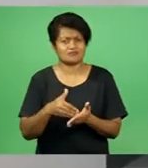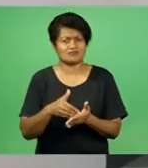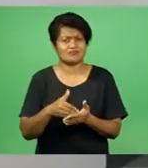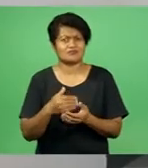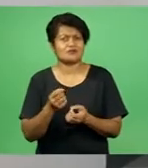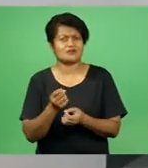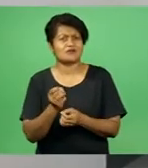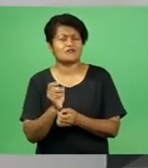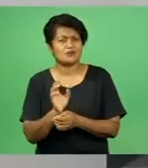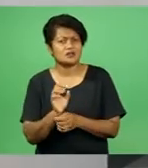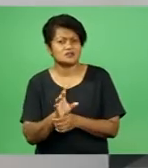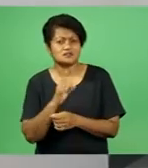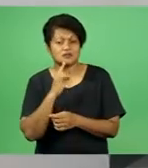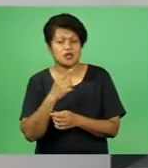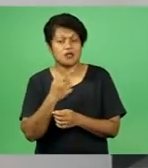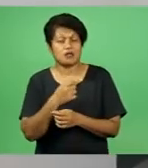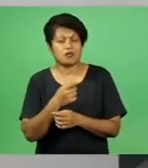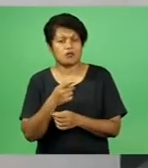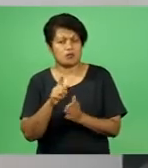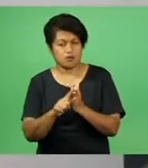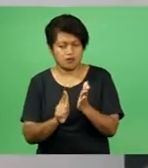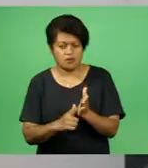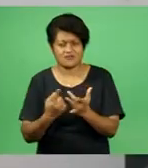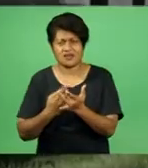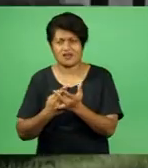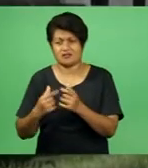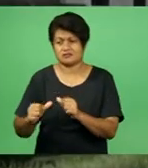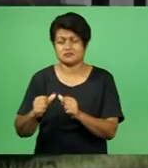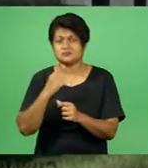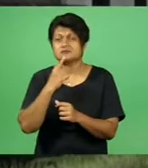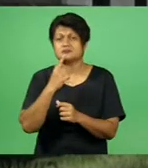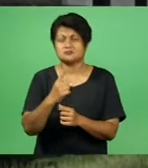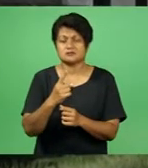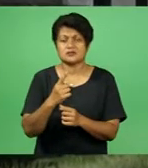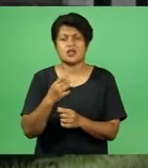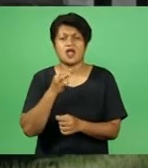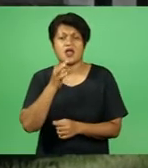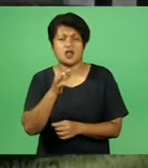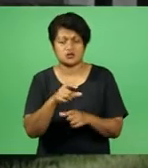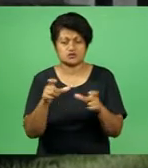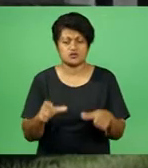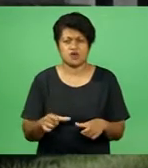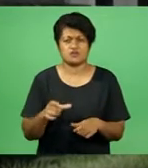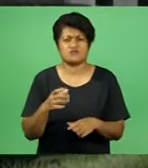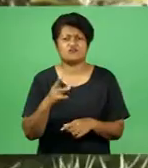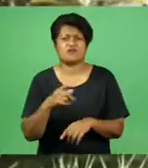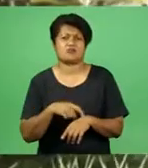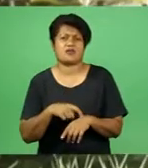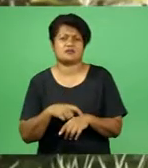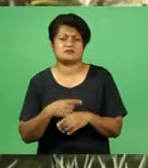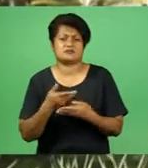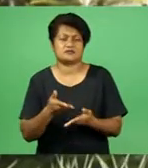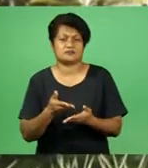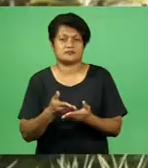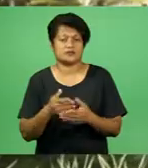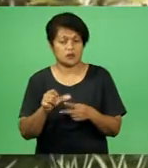defense counsels. The lawyer for another defendant, Geeta Chandar, asked the court for time to go through the amended documents. He